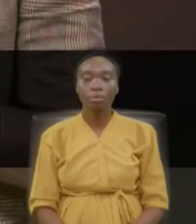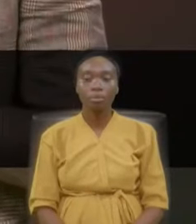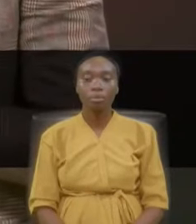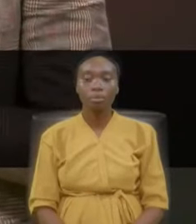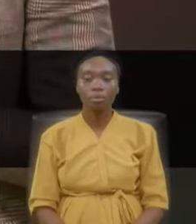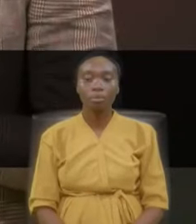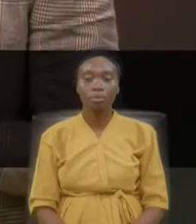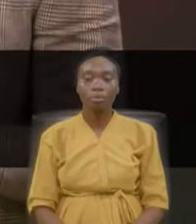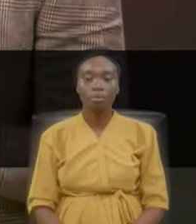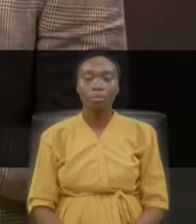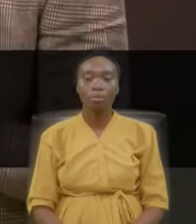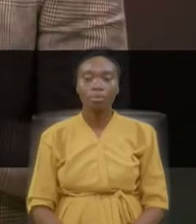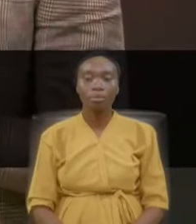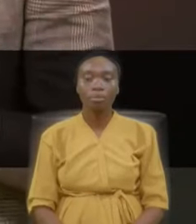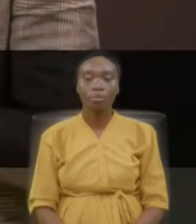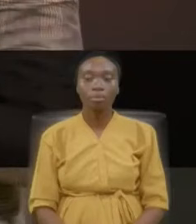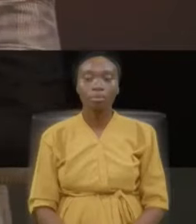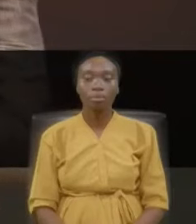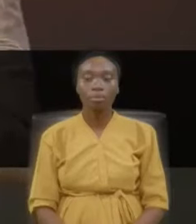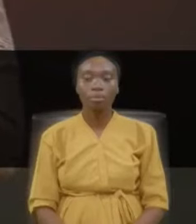me, count me.